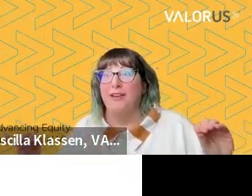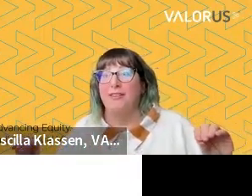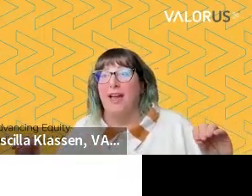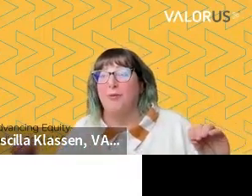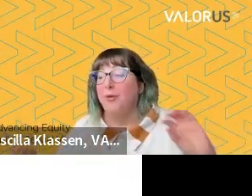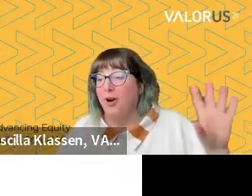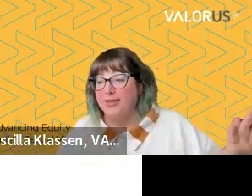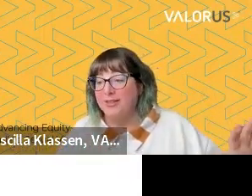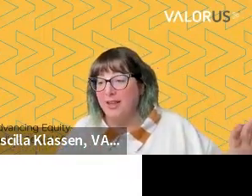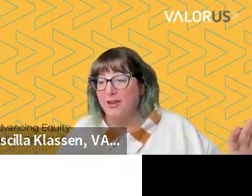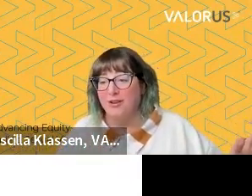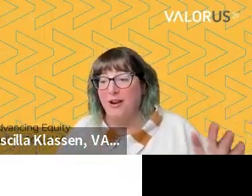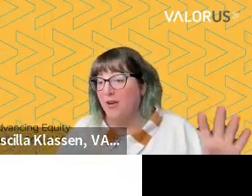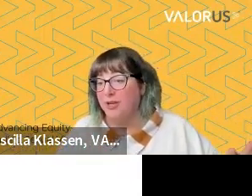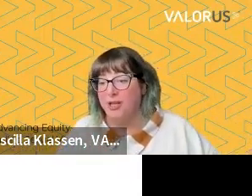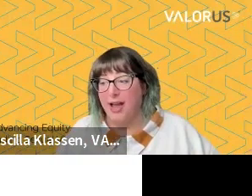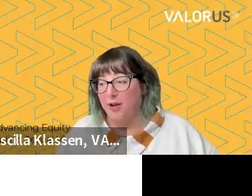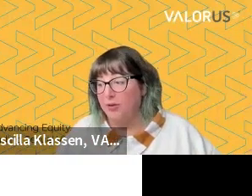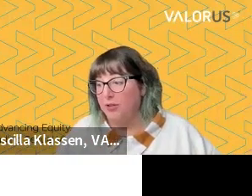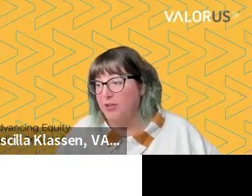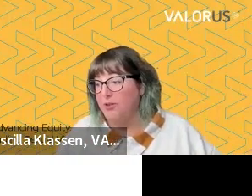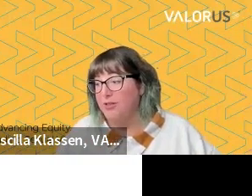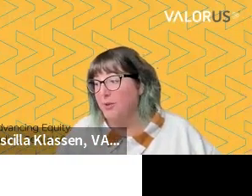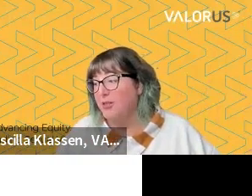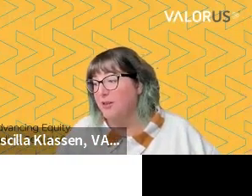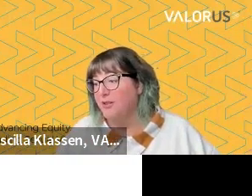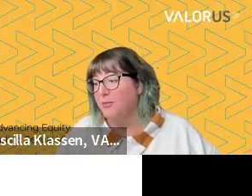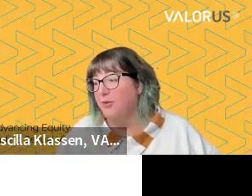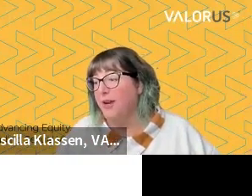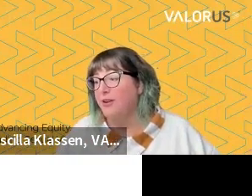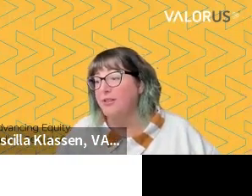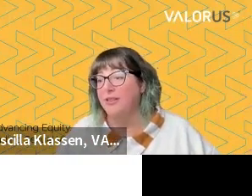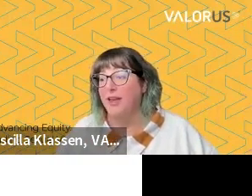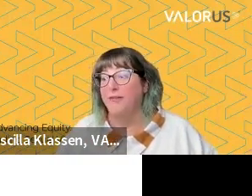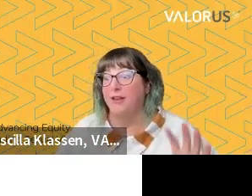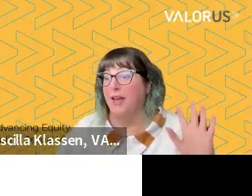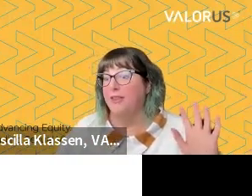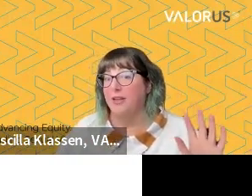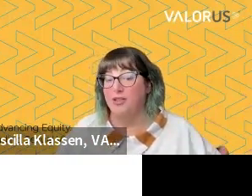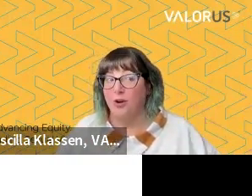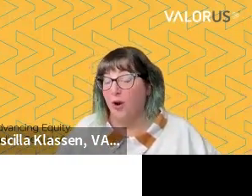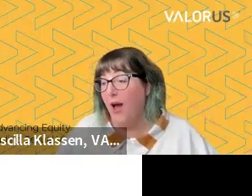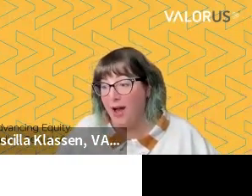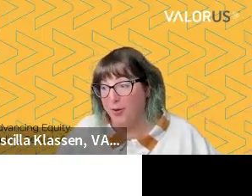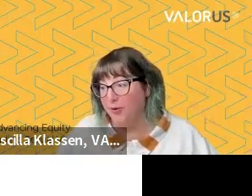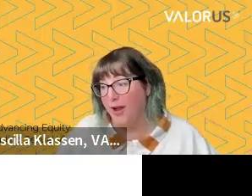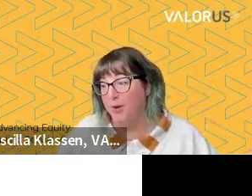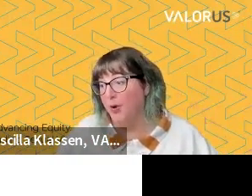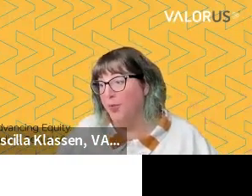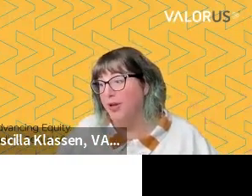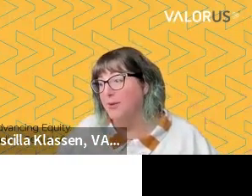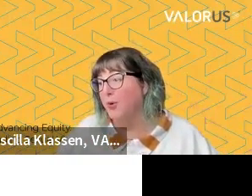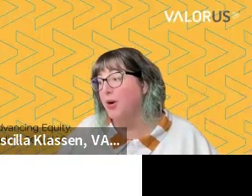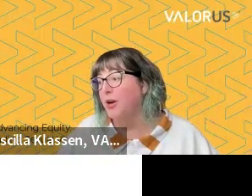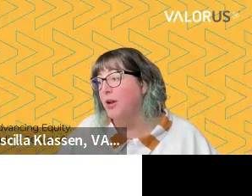We find that rape crisis centers are not reaching out to disability service providers. They feel like they don't know how to